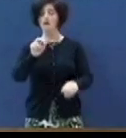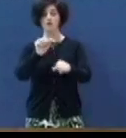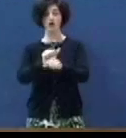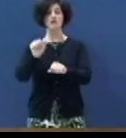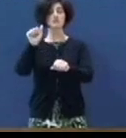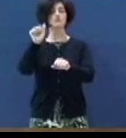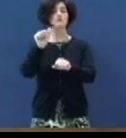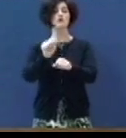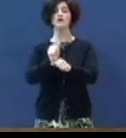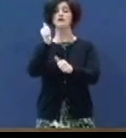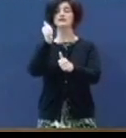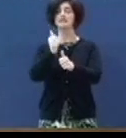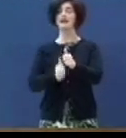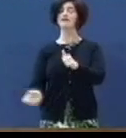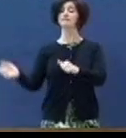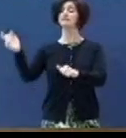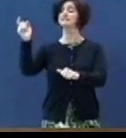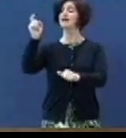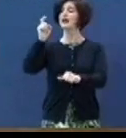every